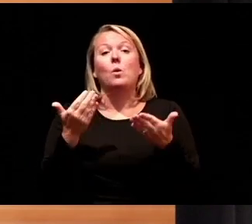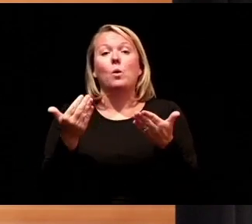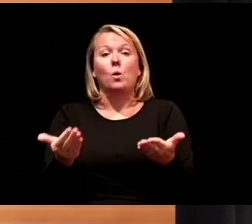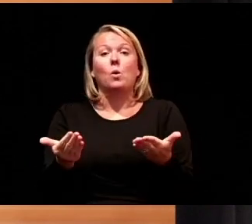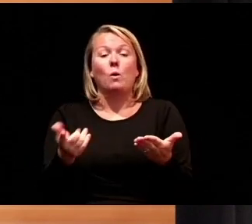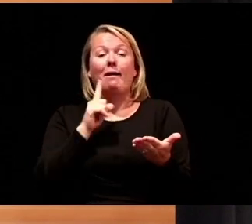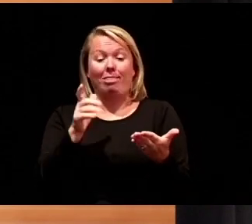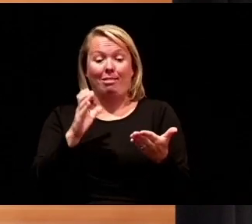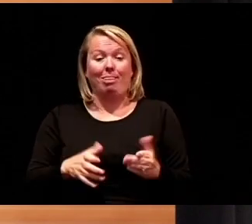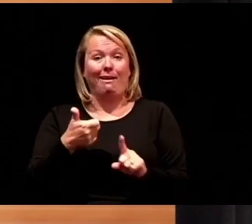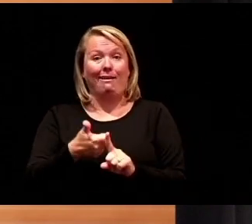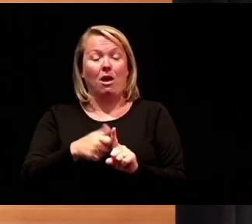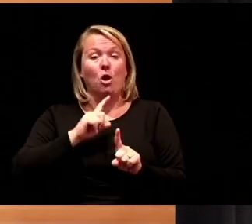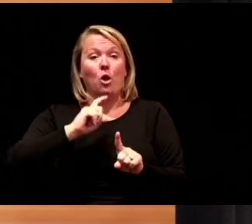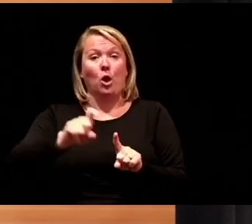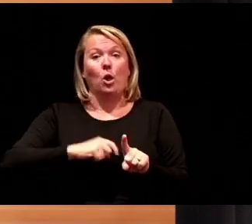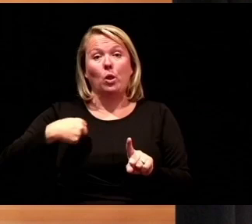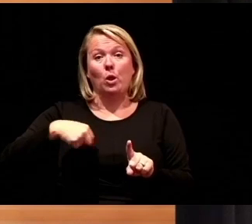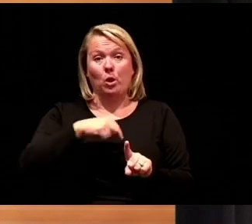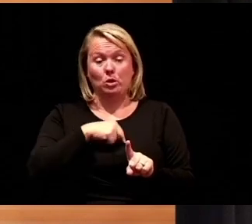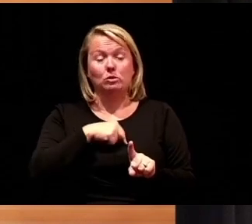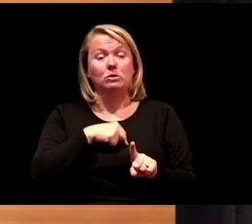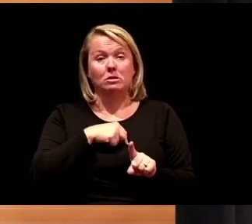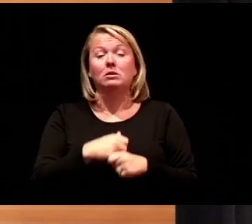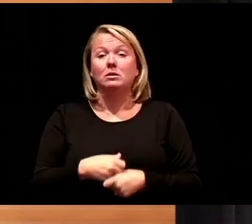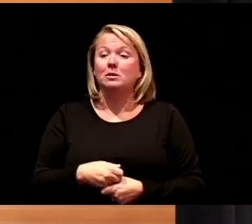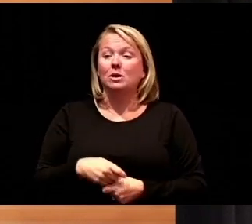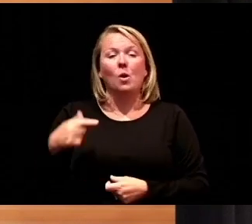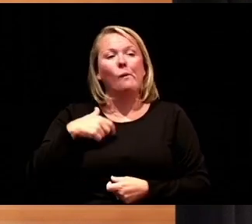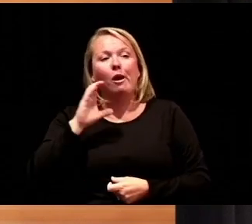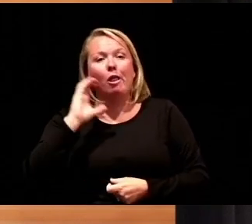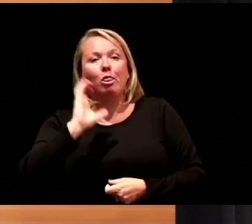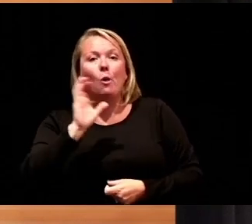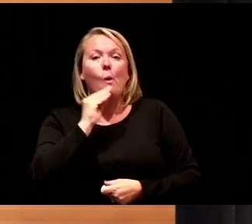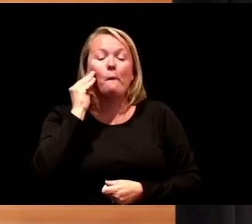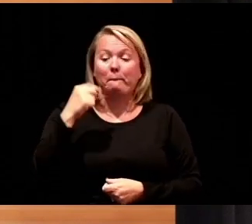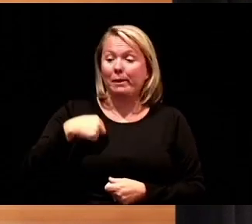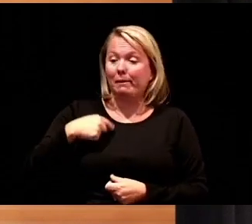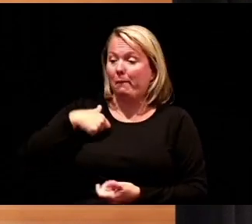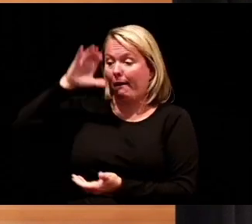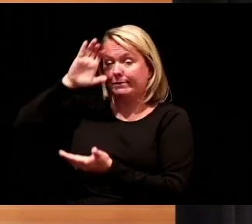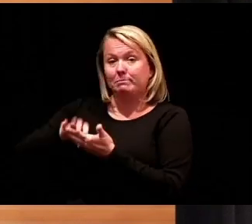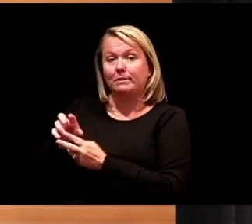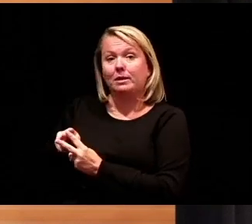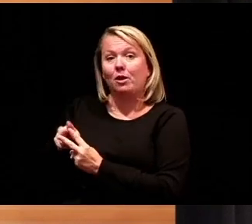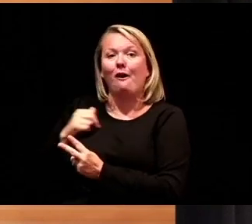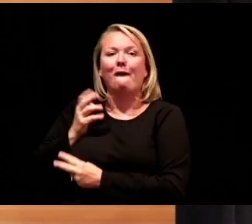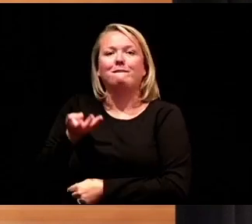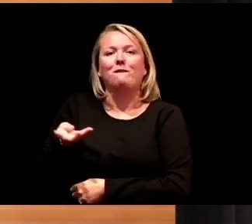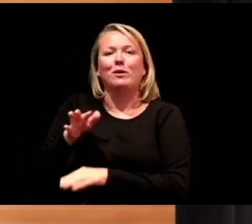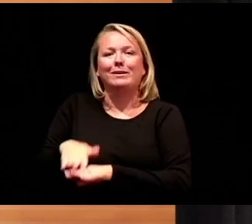administrative complaint with HUD and led to a resolution of $207,000 as a